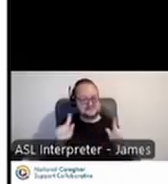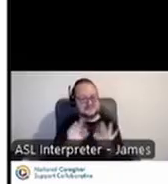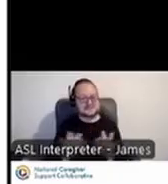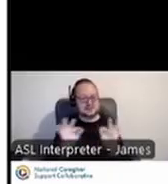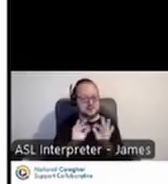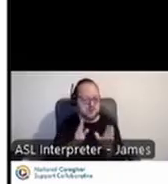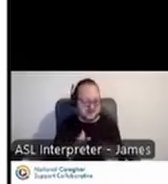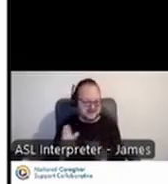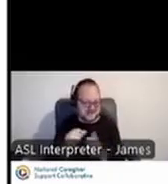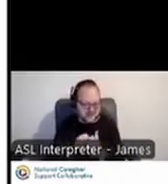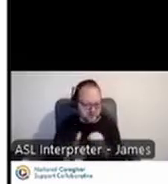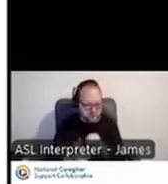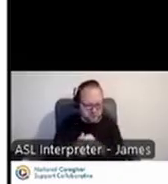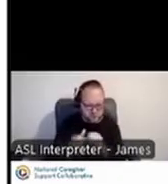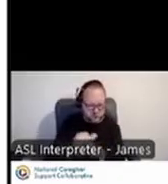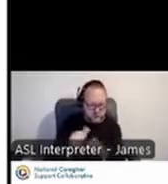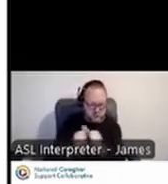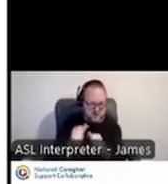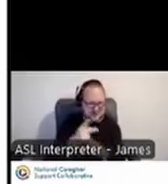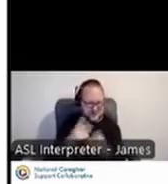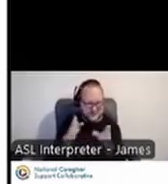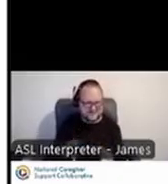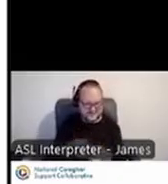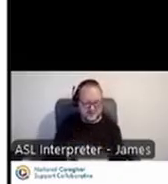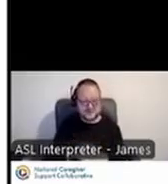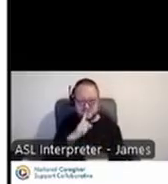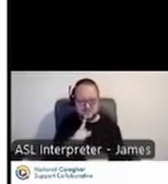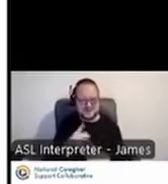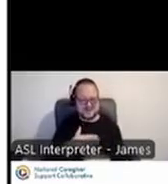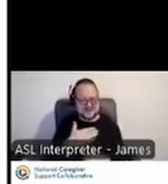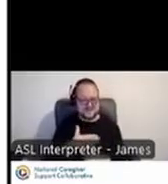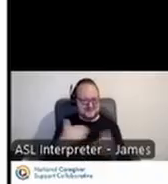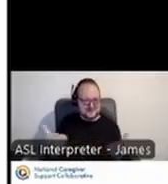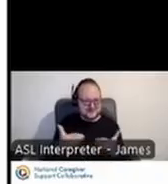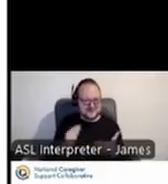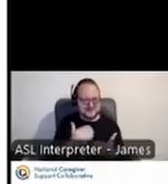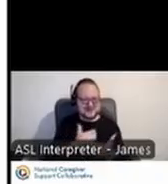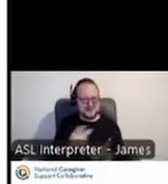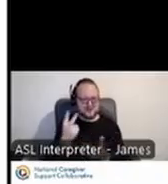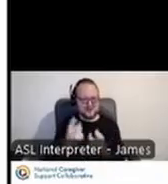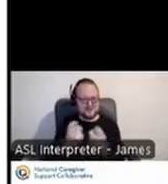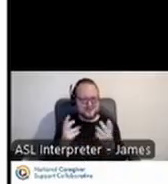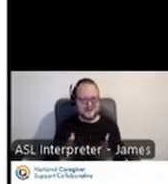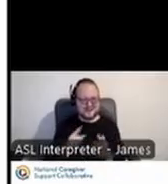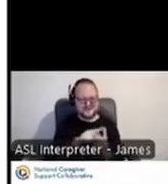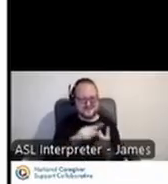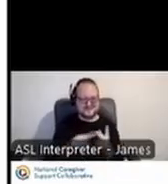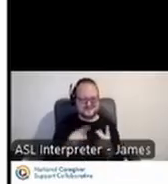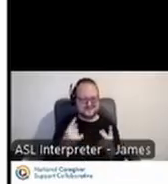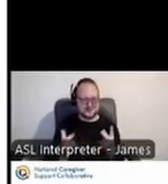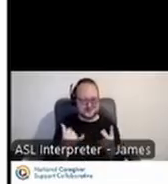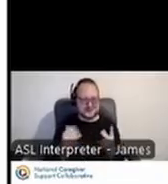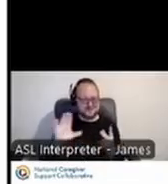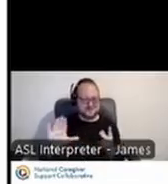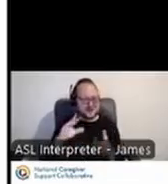I am very pleased to introduce our two panelists for today who bring unique perspectives through their work